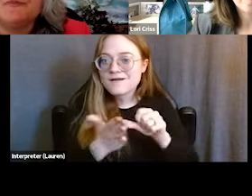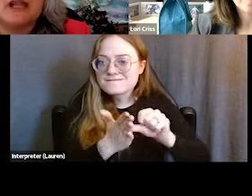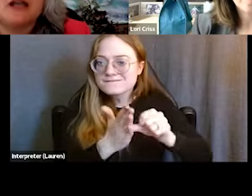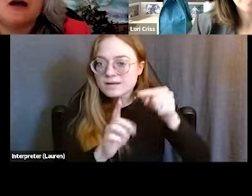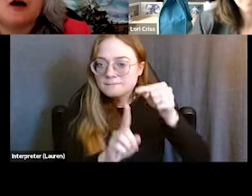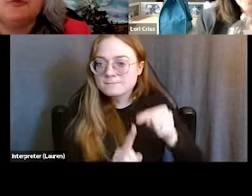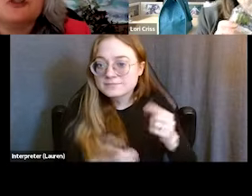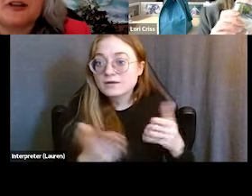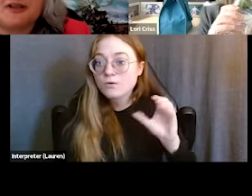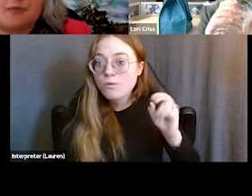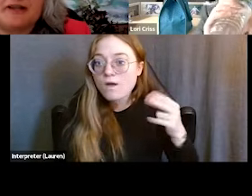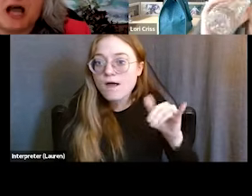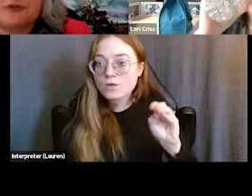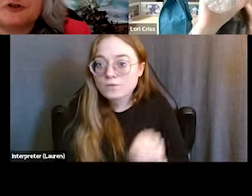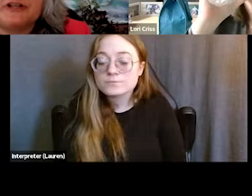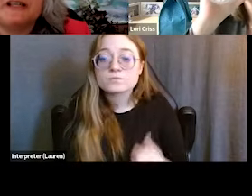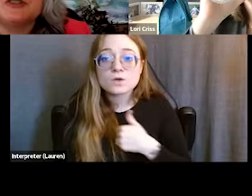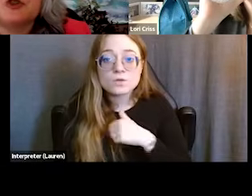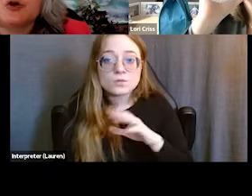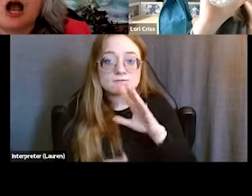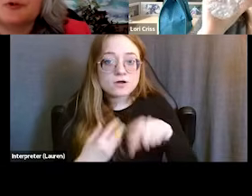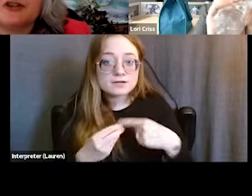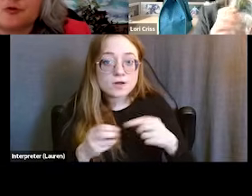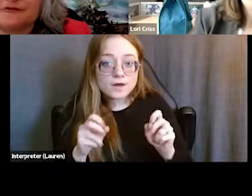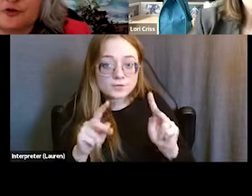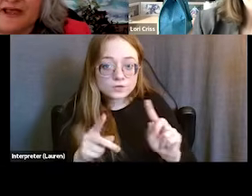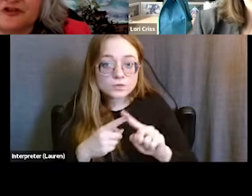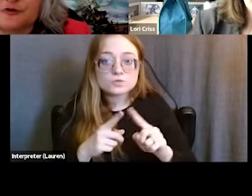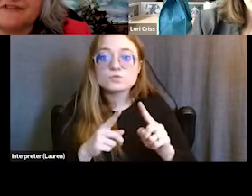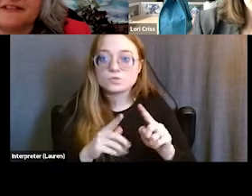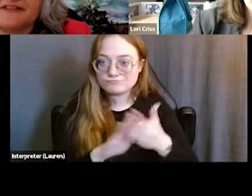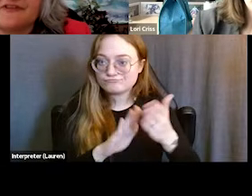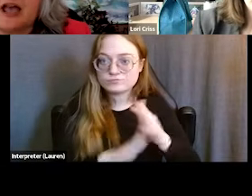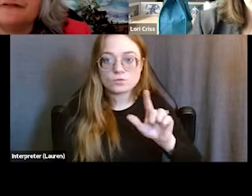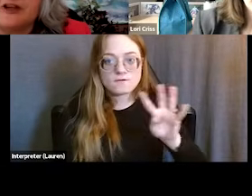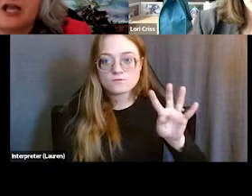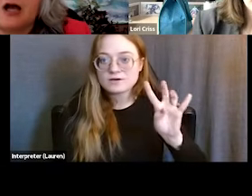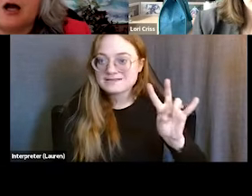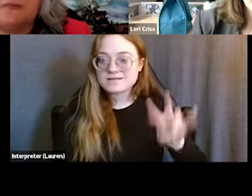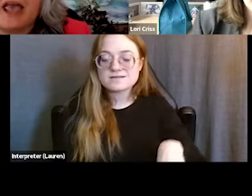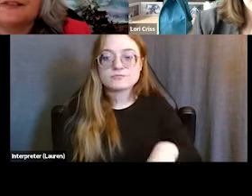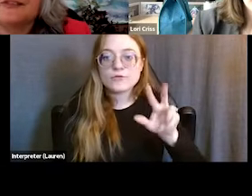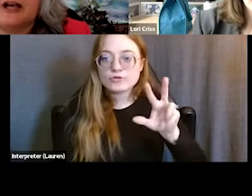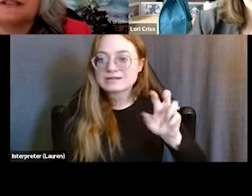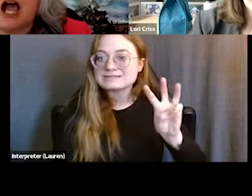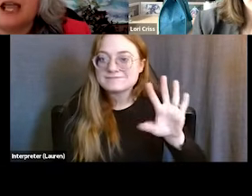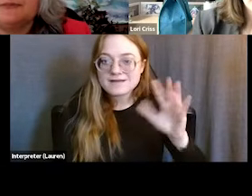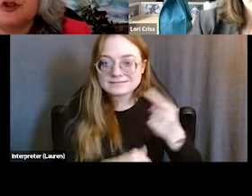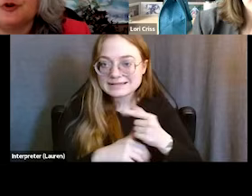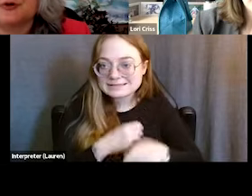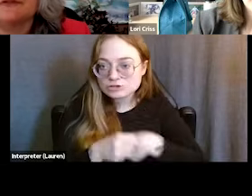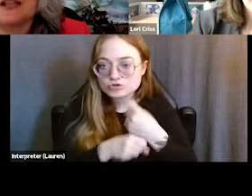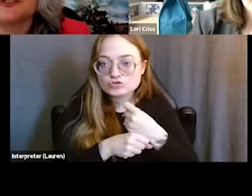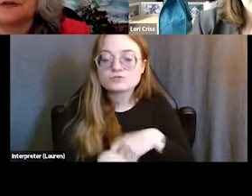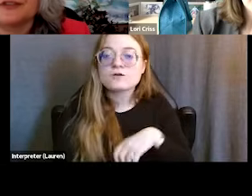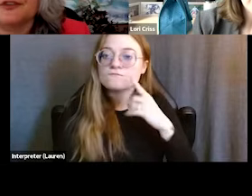Ohio. We've talked some about the opportunity to operate 24/7, 365 as a time